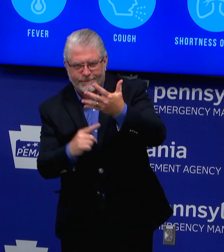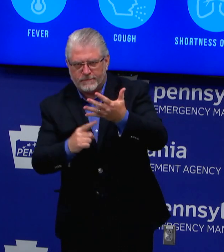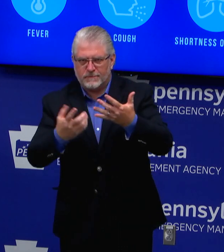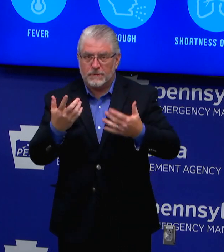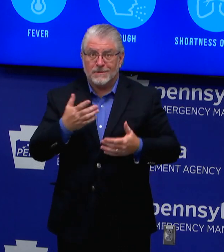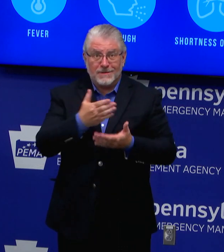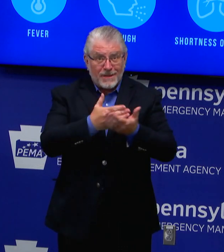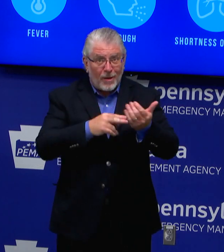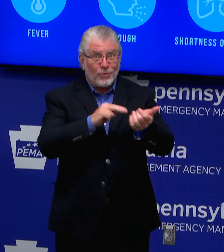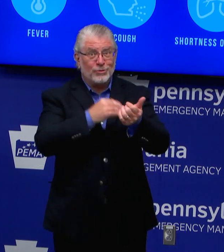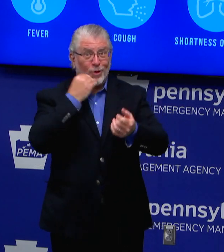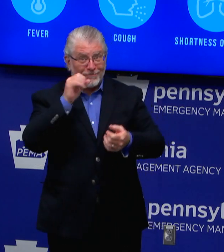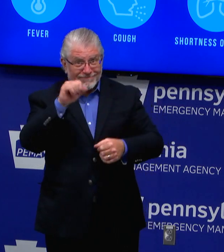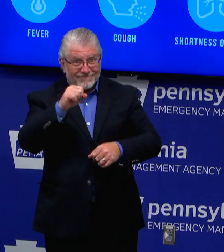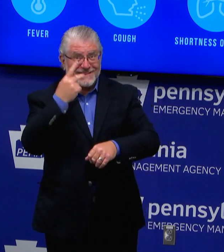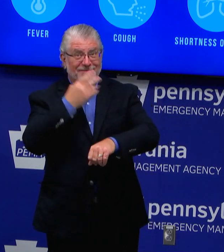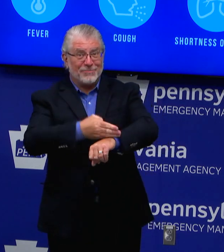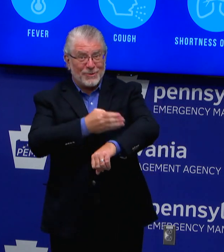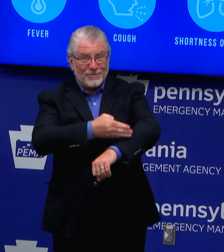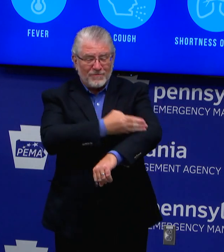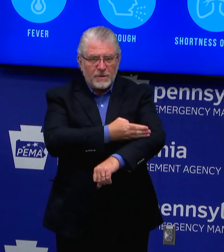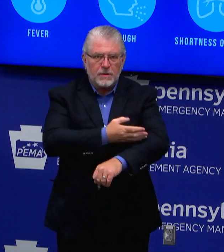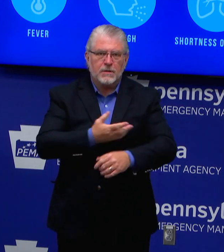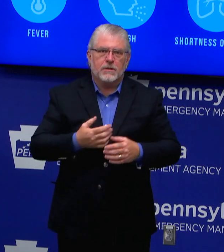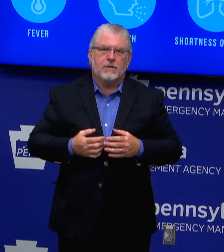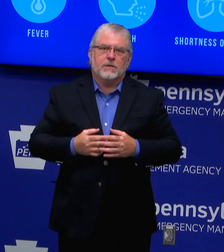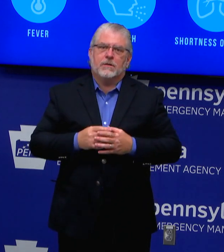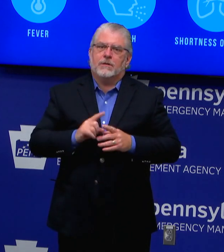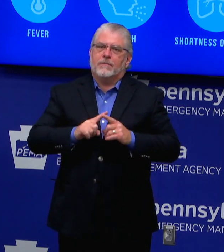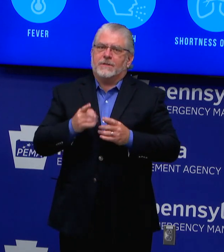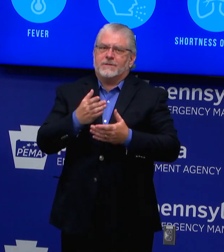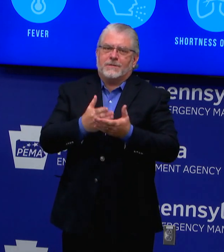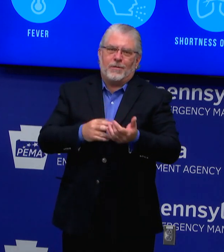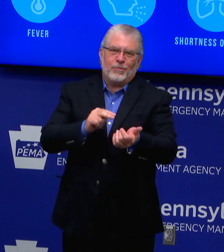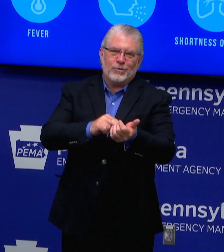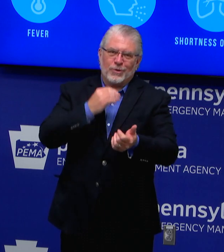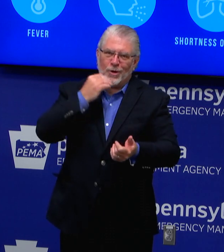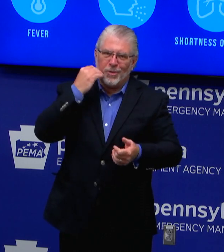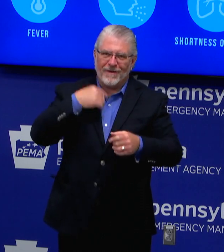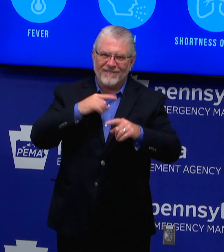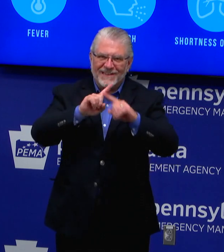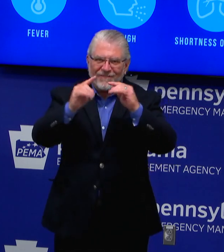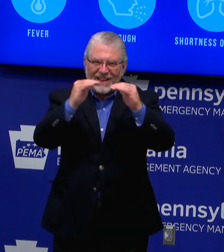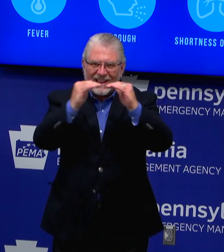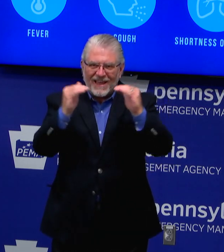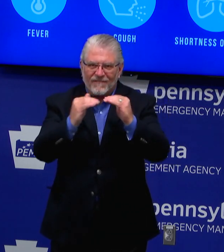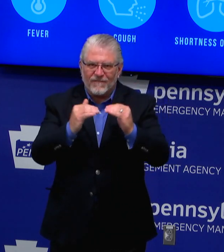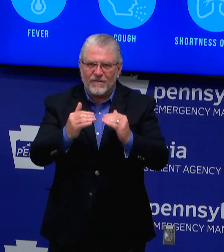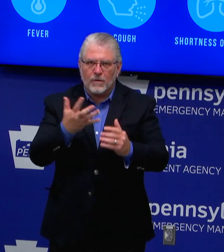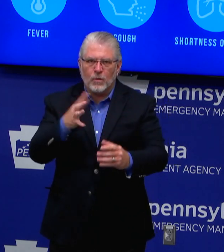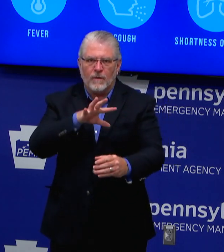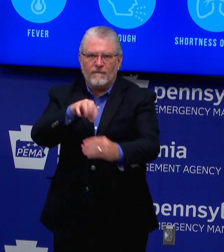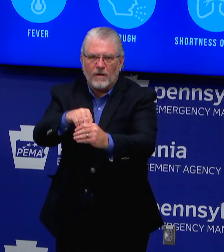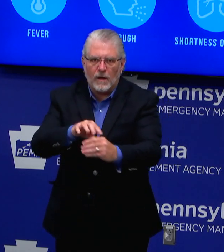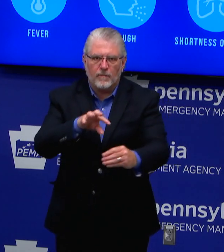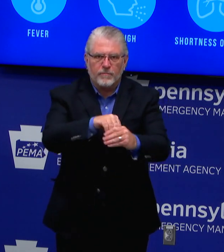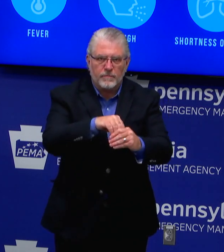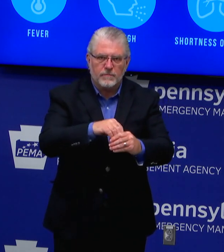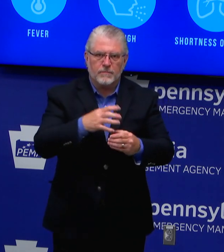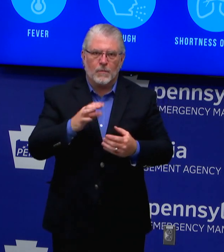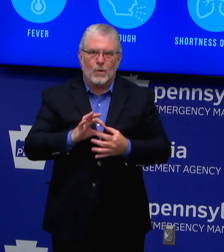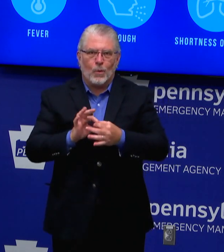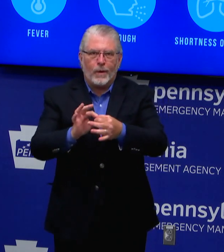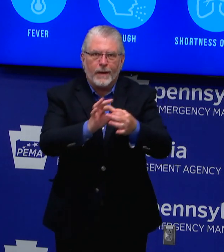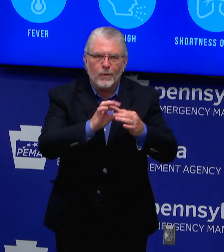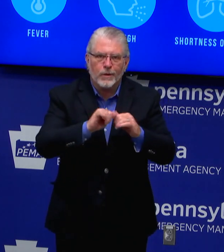different level of intervention that occurs, and that is coordinated through the Department of Health. And that may start off as a telephone consult for